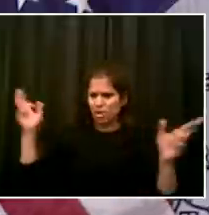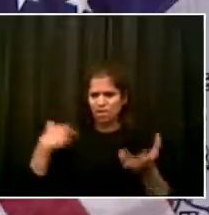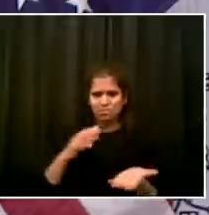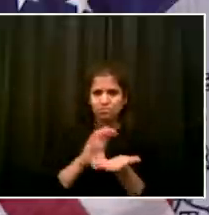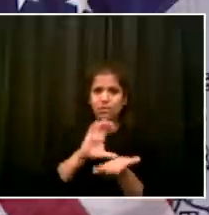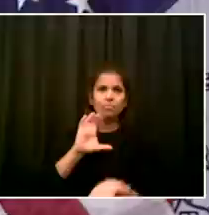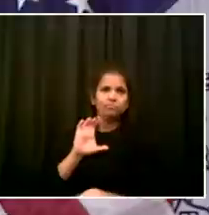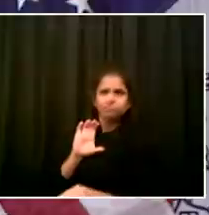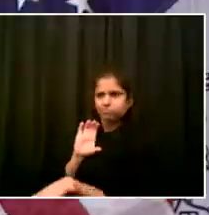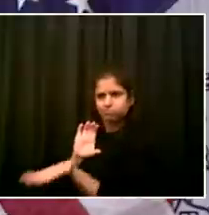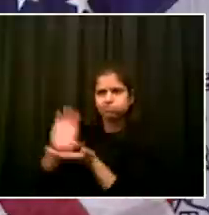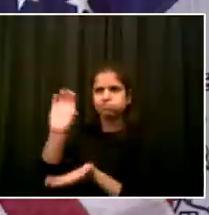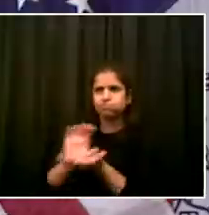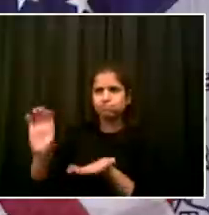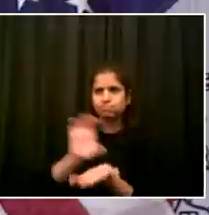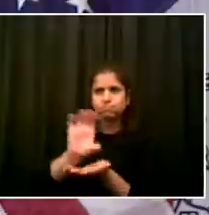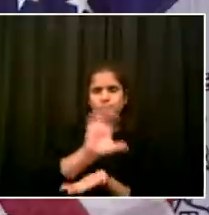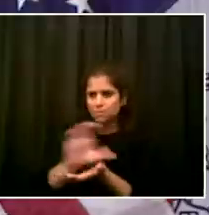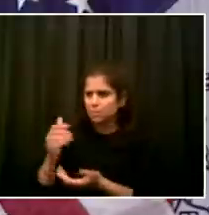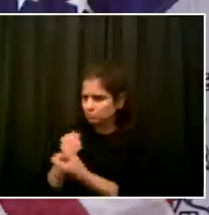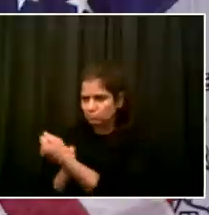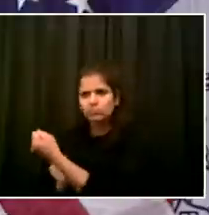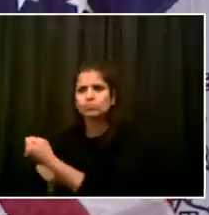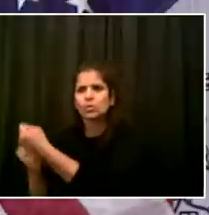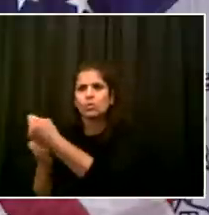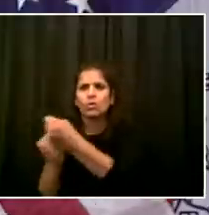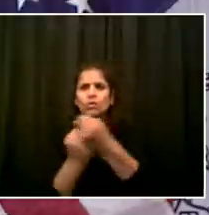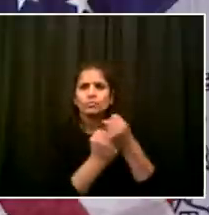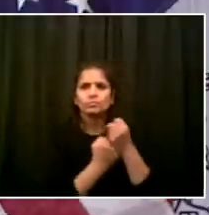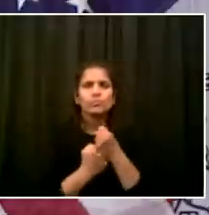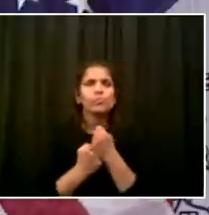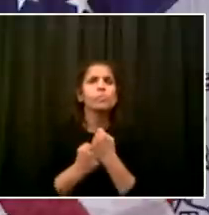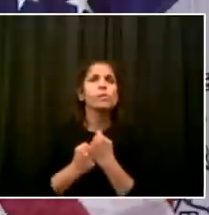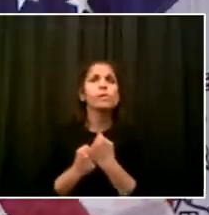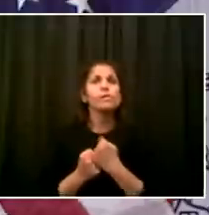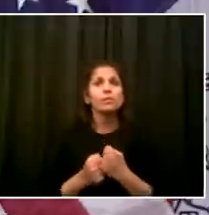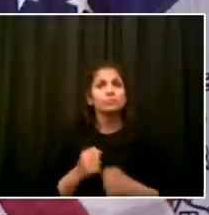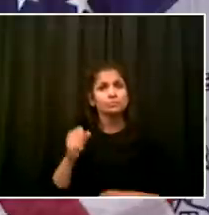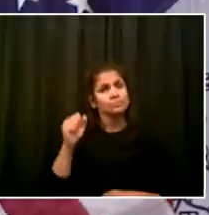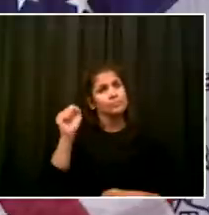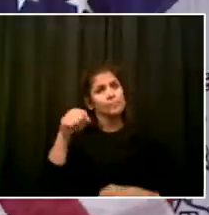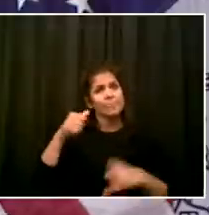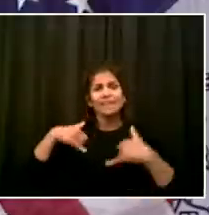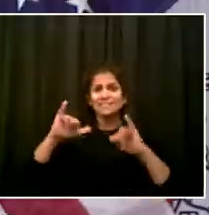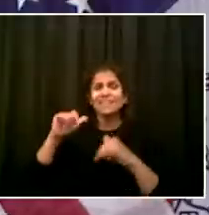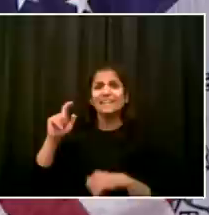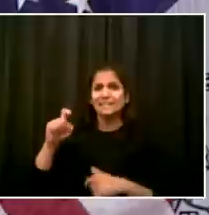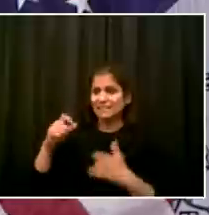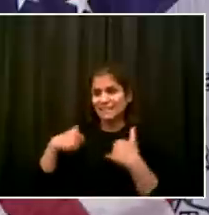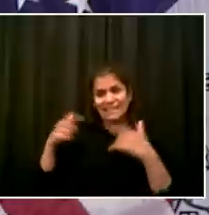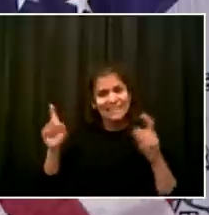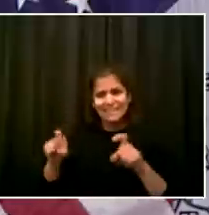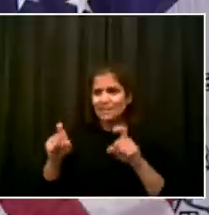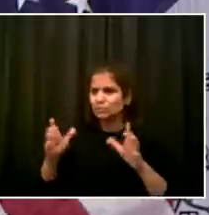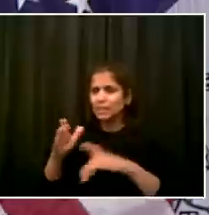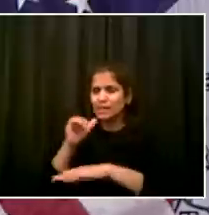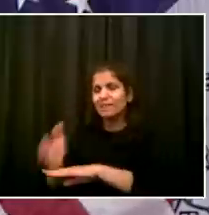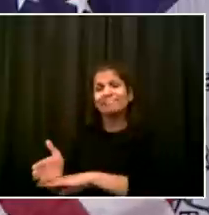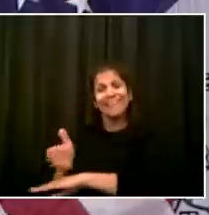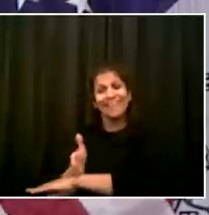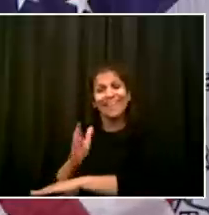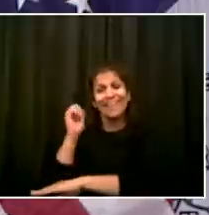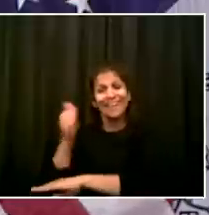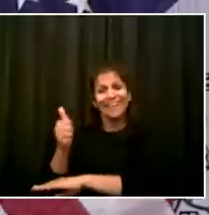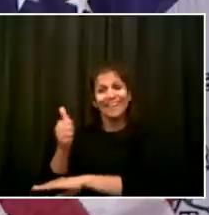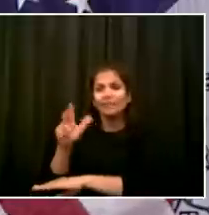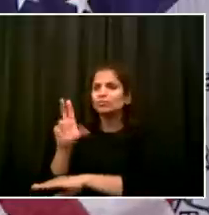there's a lot more redistribution that has to happen. There's a lot more transformation that has to happen. What we intend to do with all the different platforms I talked about, led by our Fair Recovery Task Force,